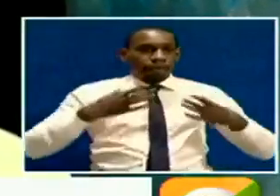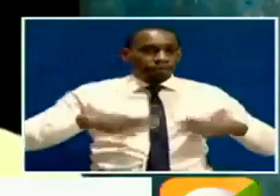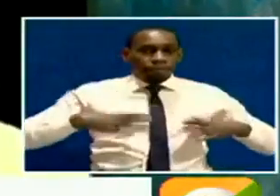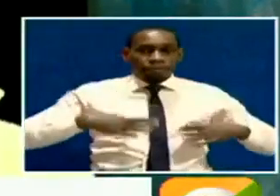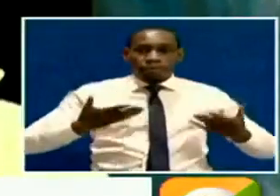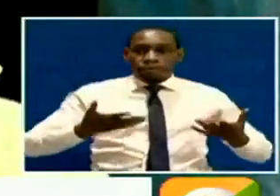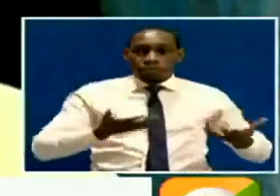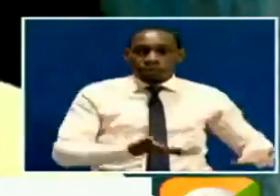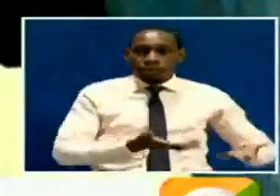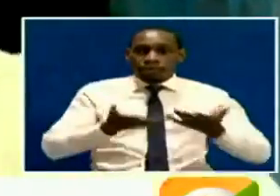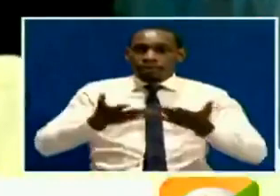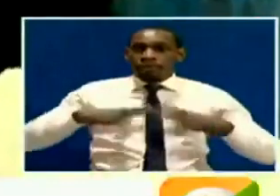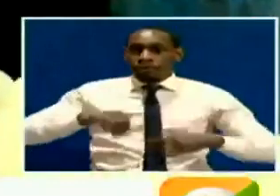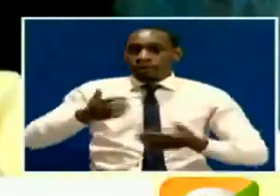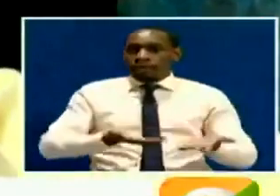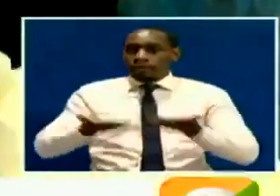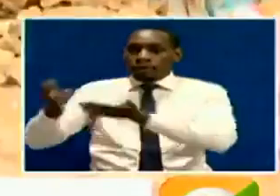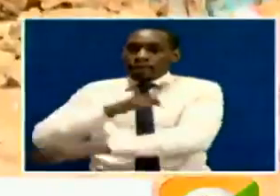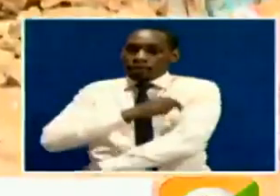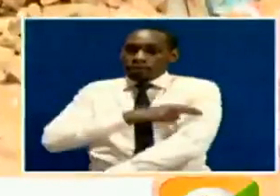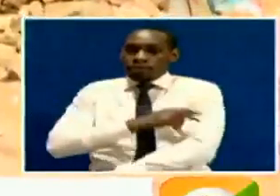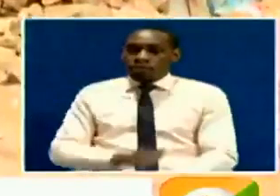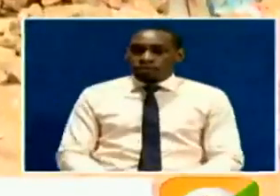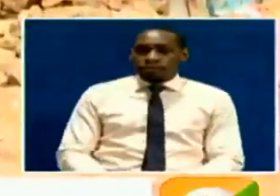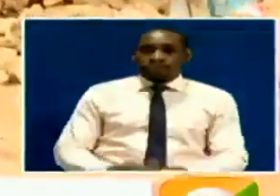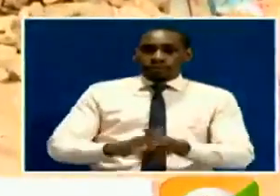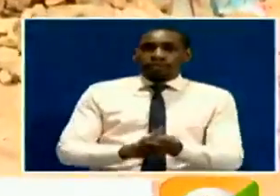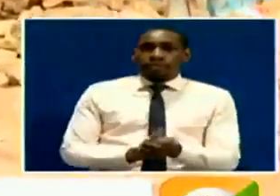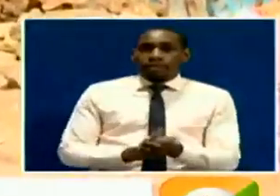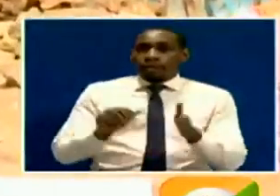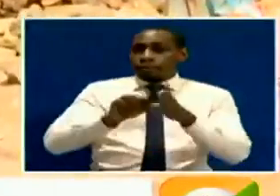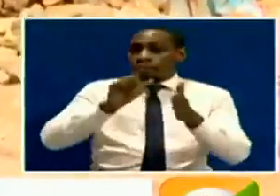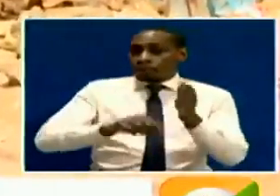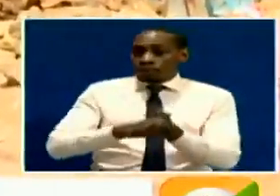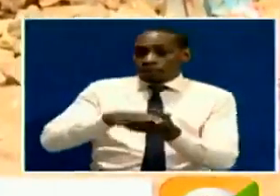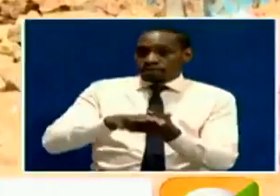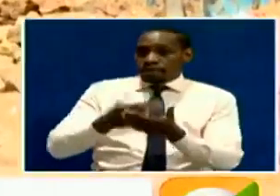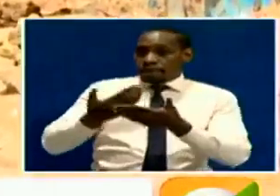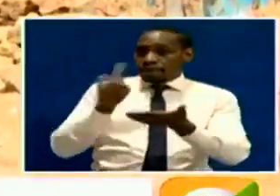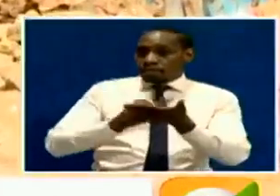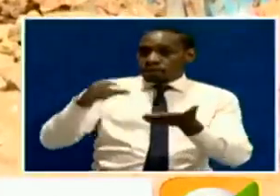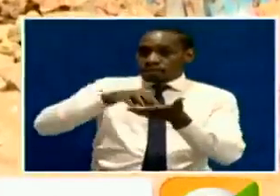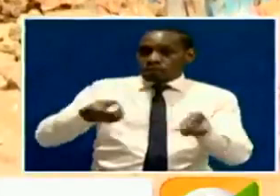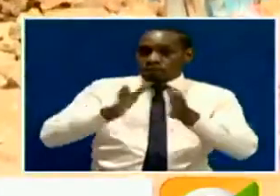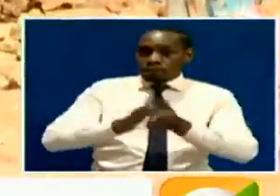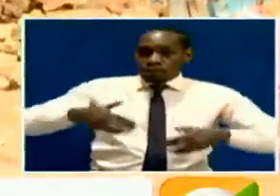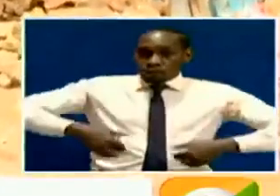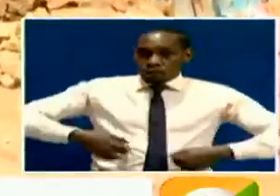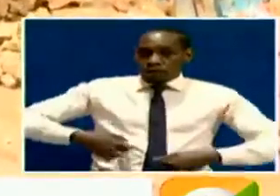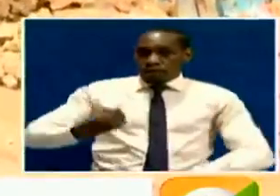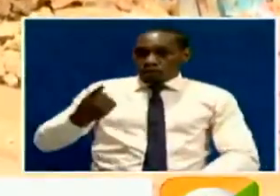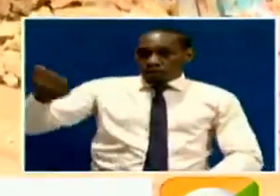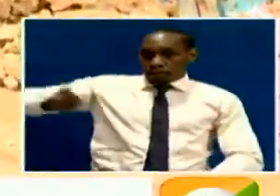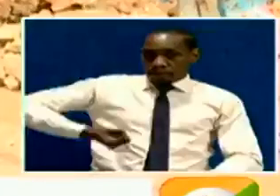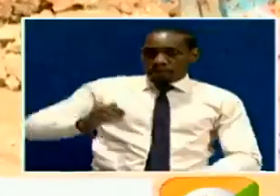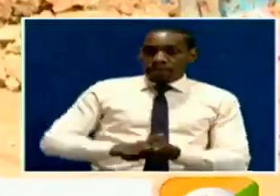watu manapepa wengine manapeleka pale hospitali. Few issue ni kwamba last week there is an incident that happened. Kuna kijana moja alidungwa kisu,